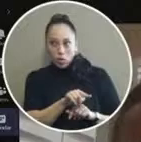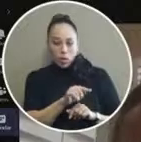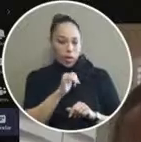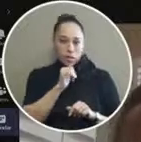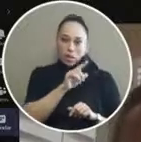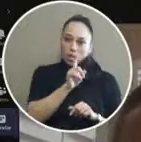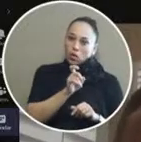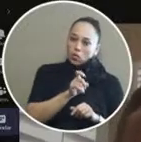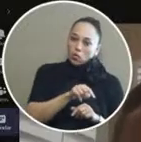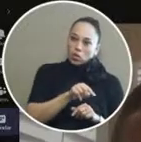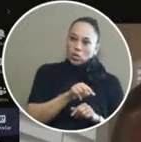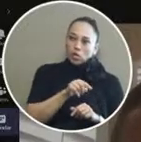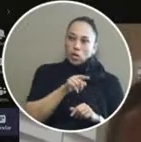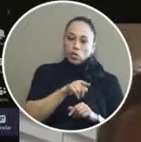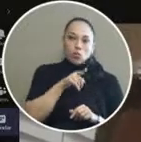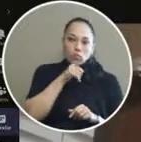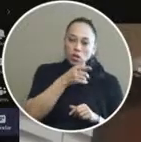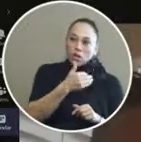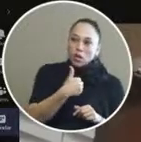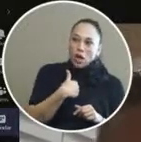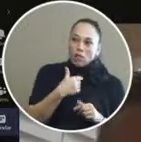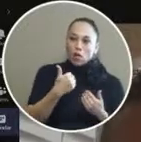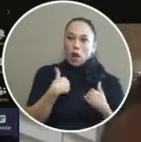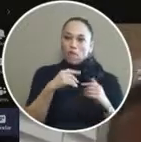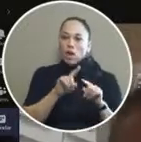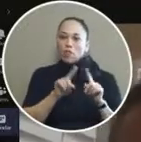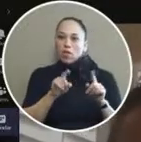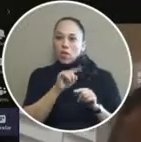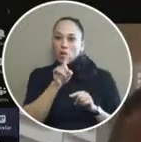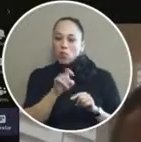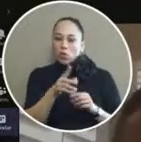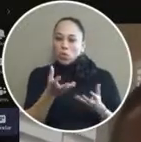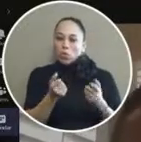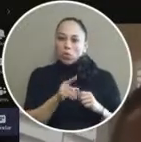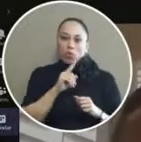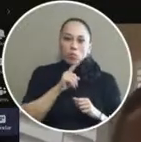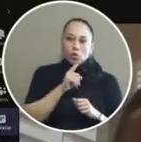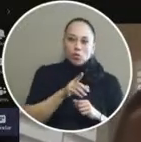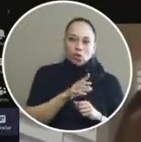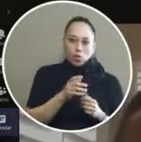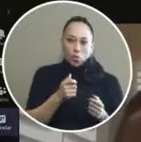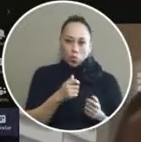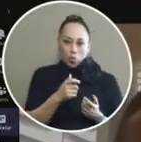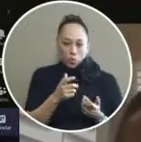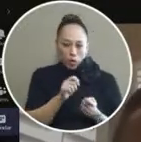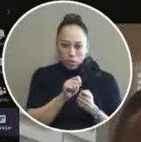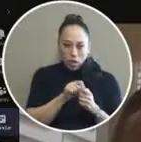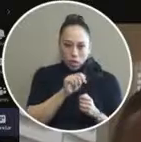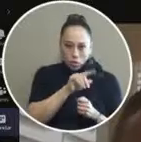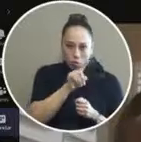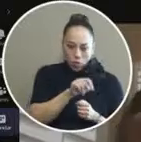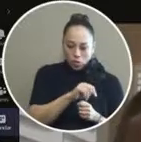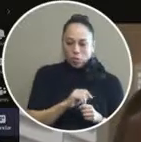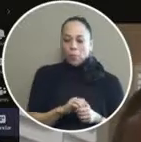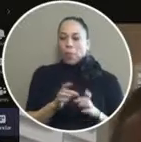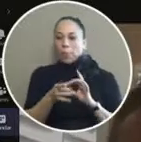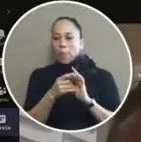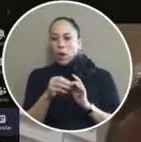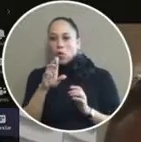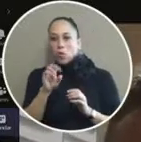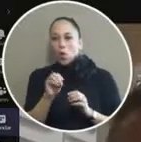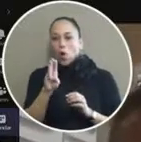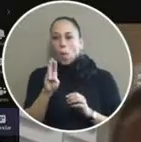question that you really had, you had a different question. We just want to make sure we know exactly what your questions are. Now, with respect to the